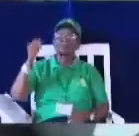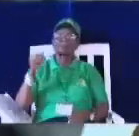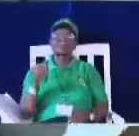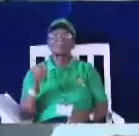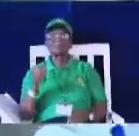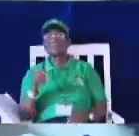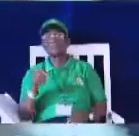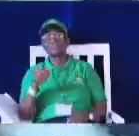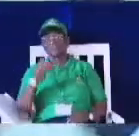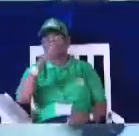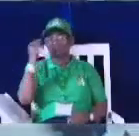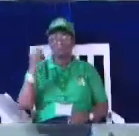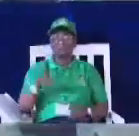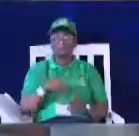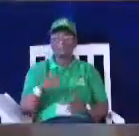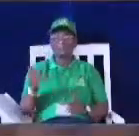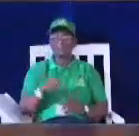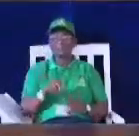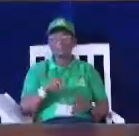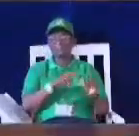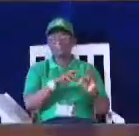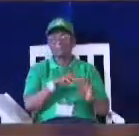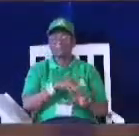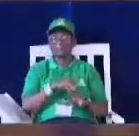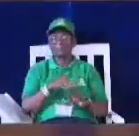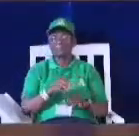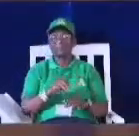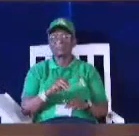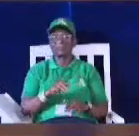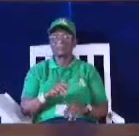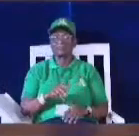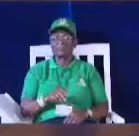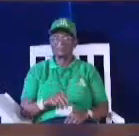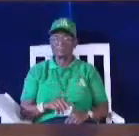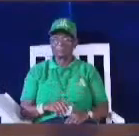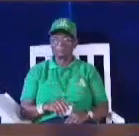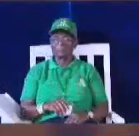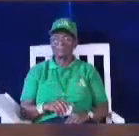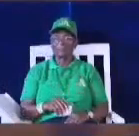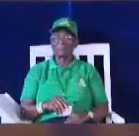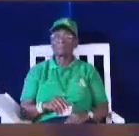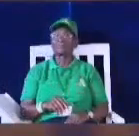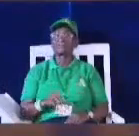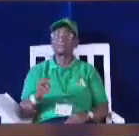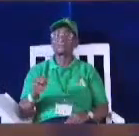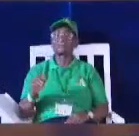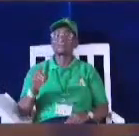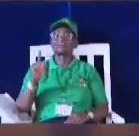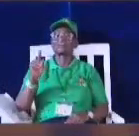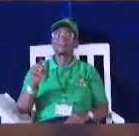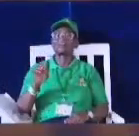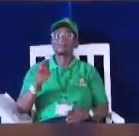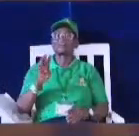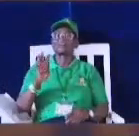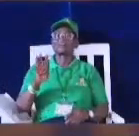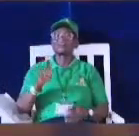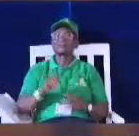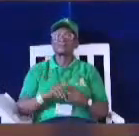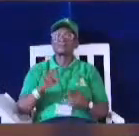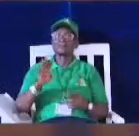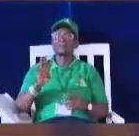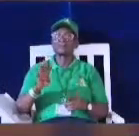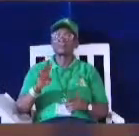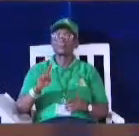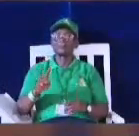Because when you look at Mark chapter 1, verse 40 to 45, Mark 1, 40 to 45, the